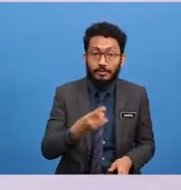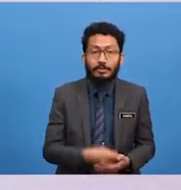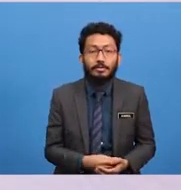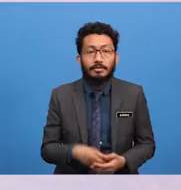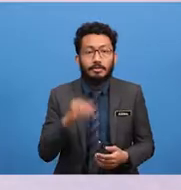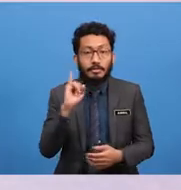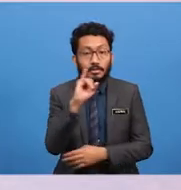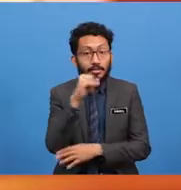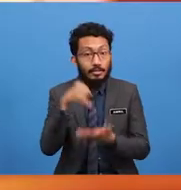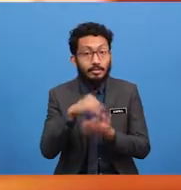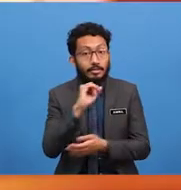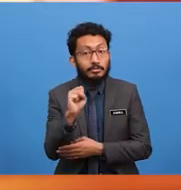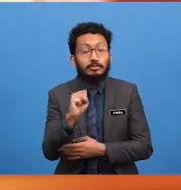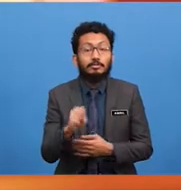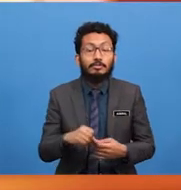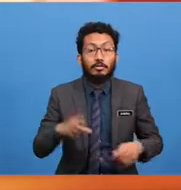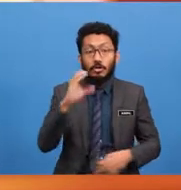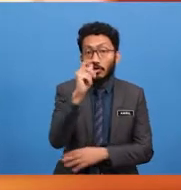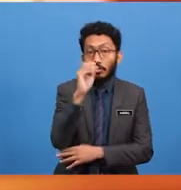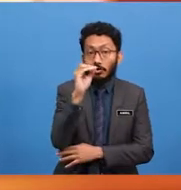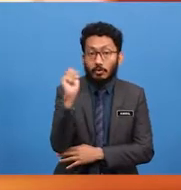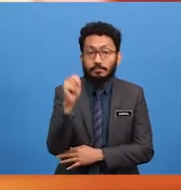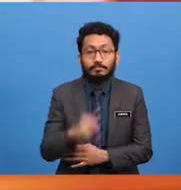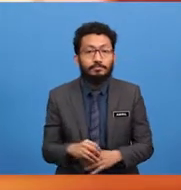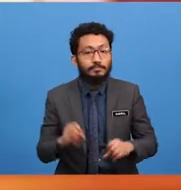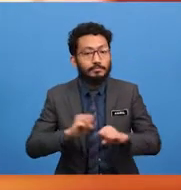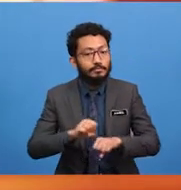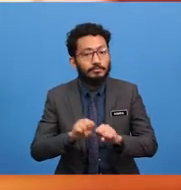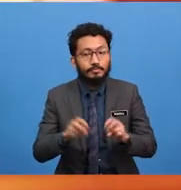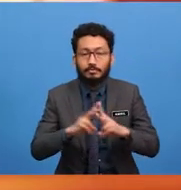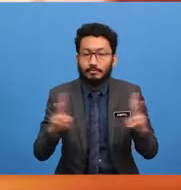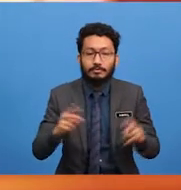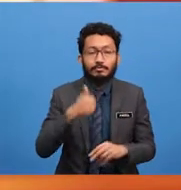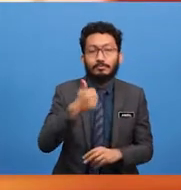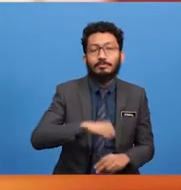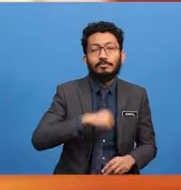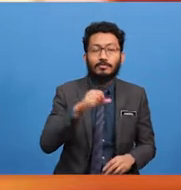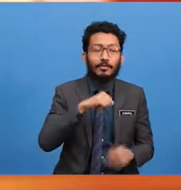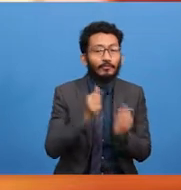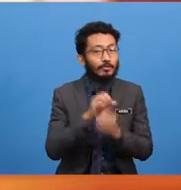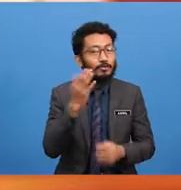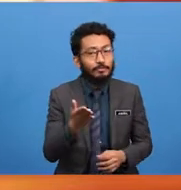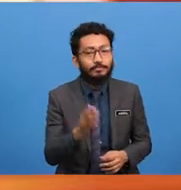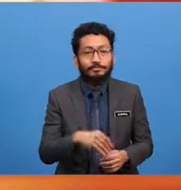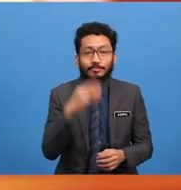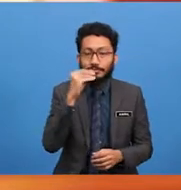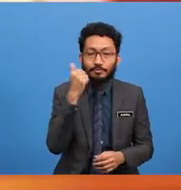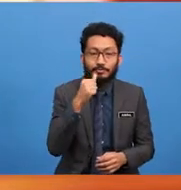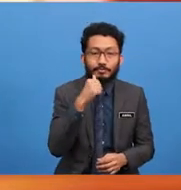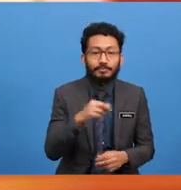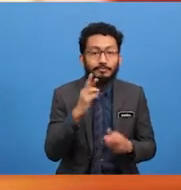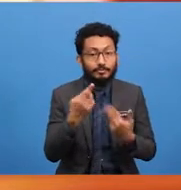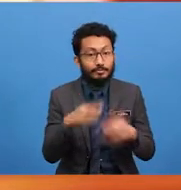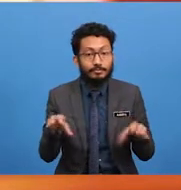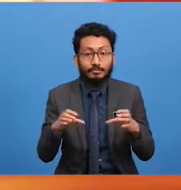cotton. I'm so proud of you, boys and girls. You are doing great out